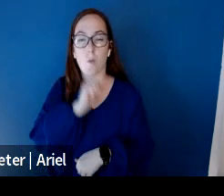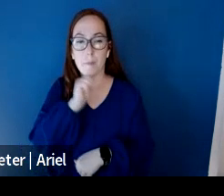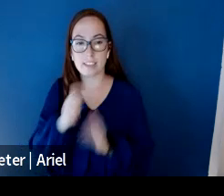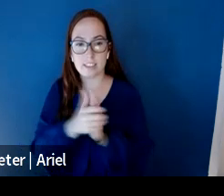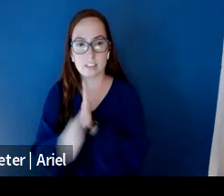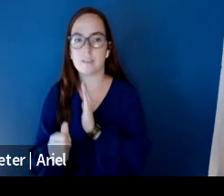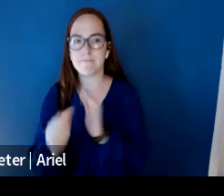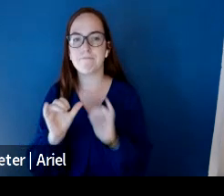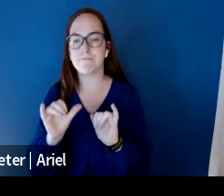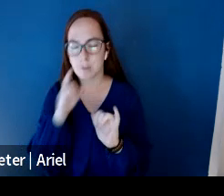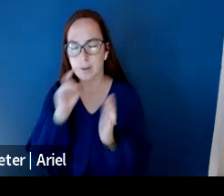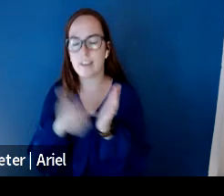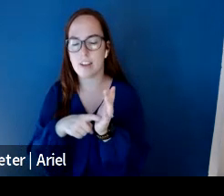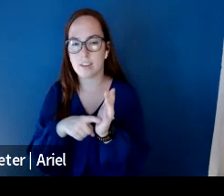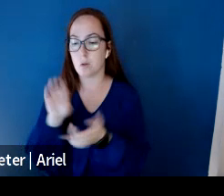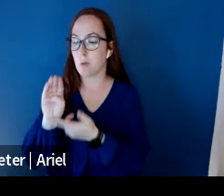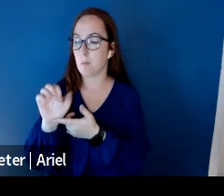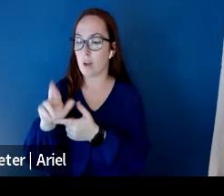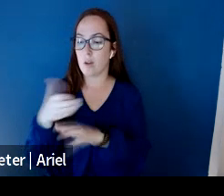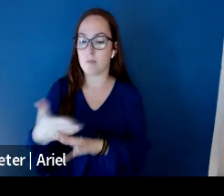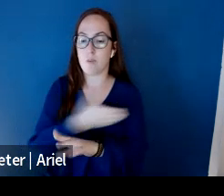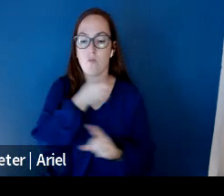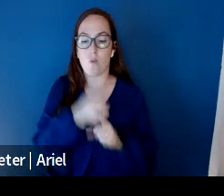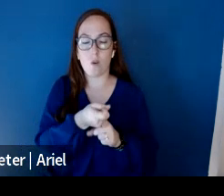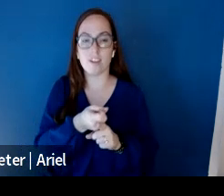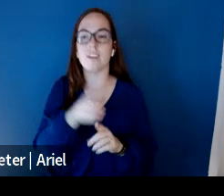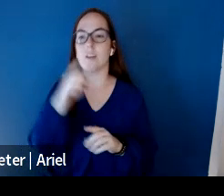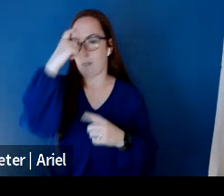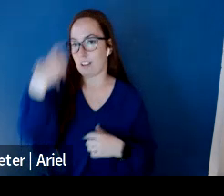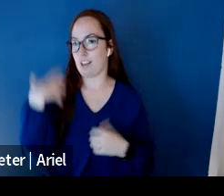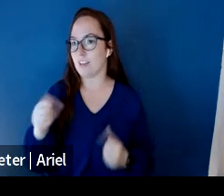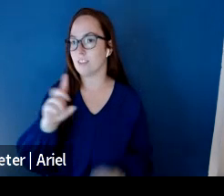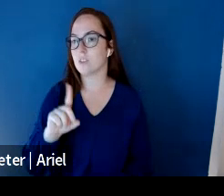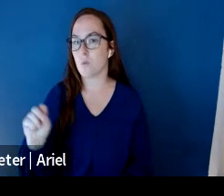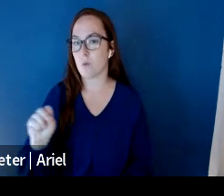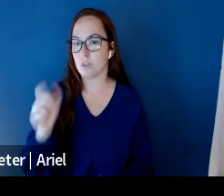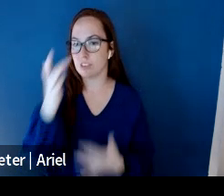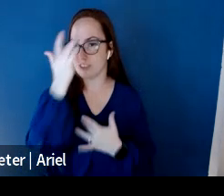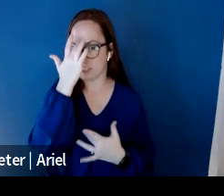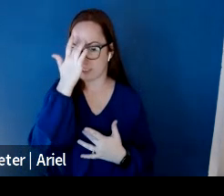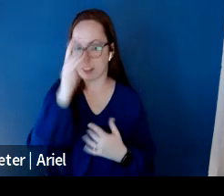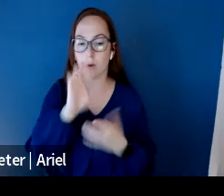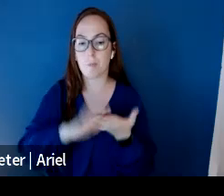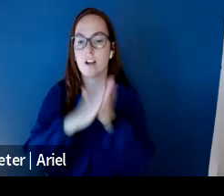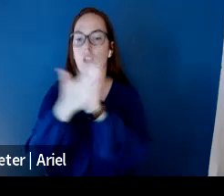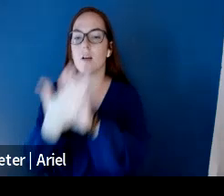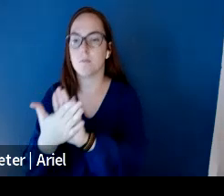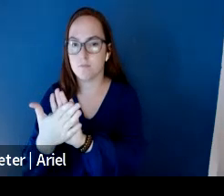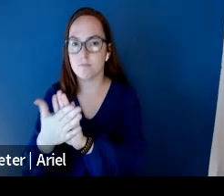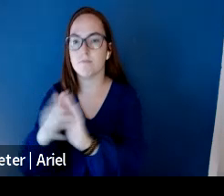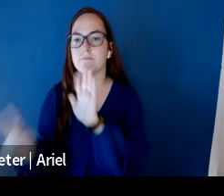is a precursor to the development of mental health disorders, which ultimately contribute to academic